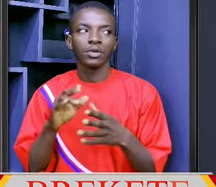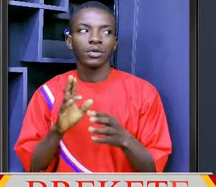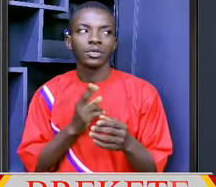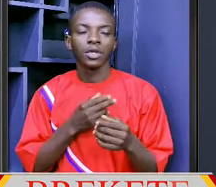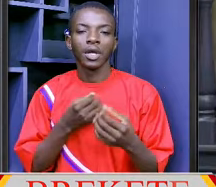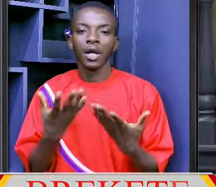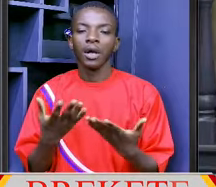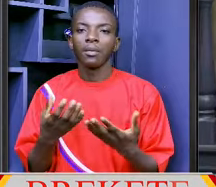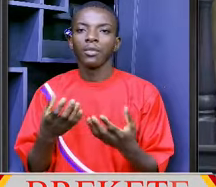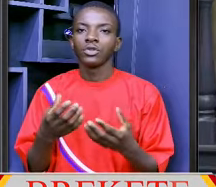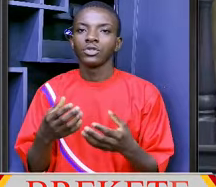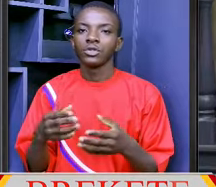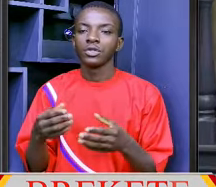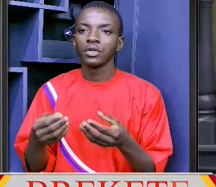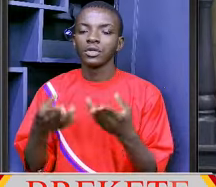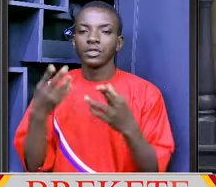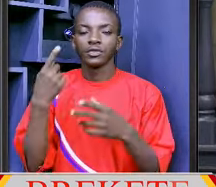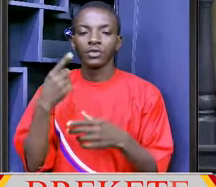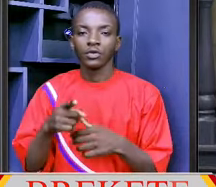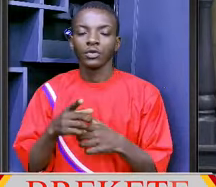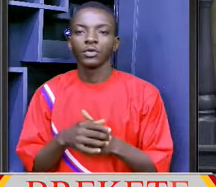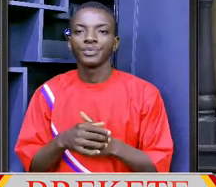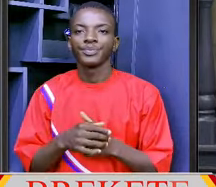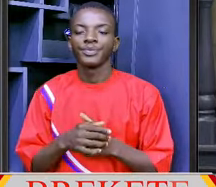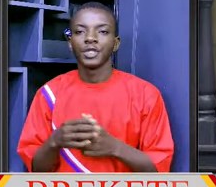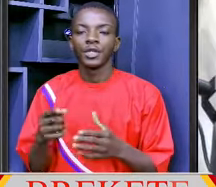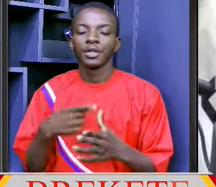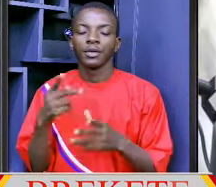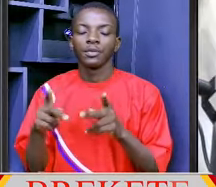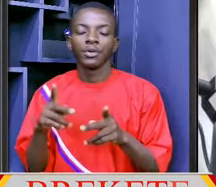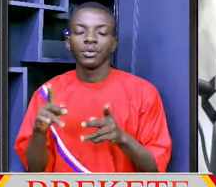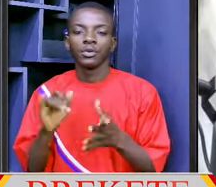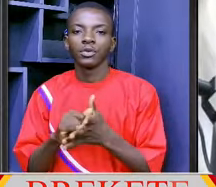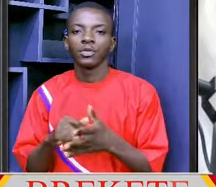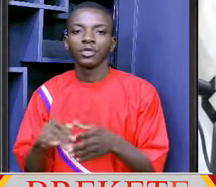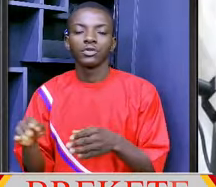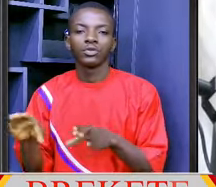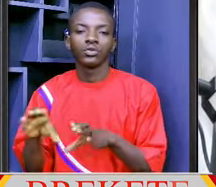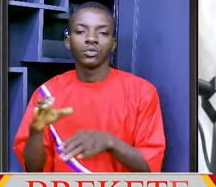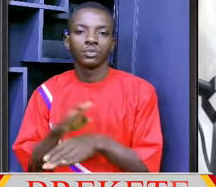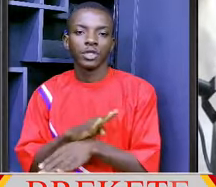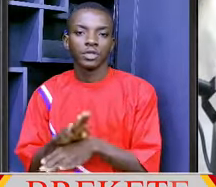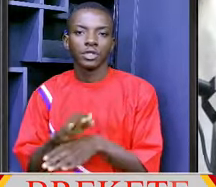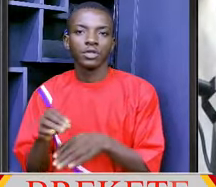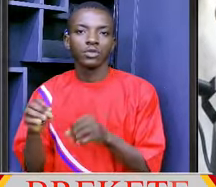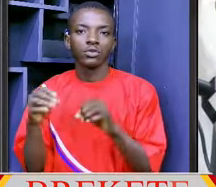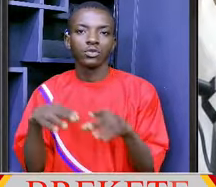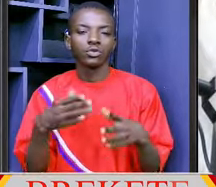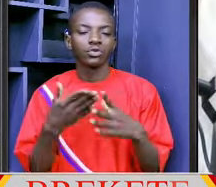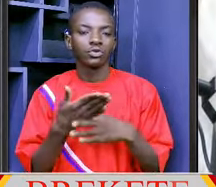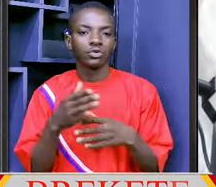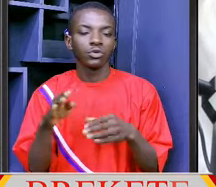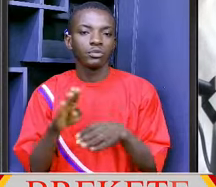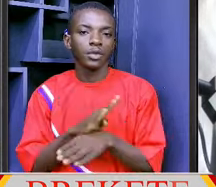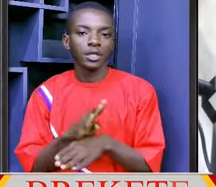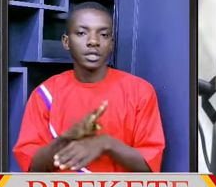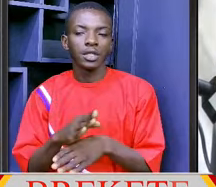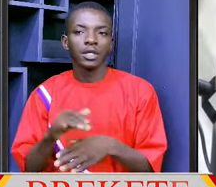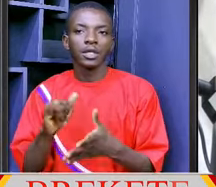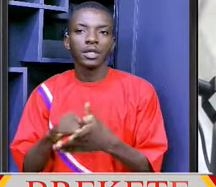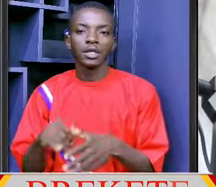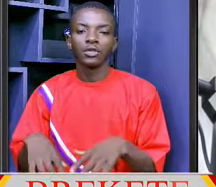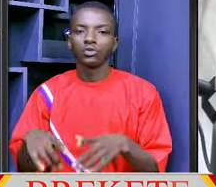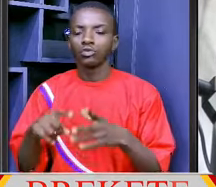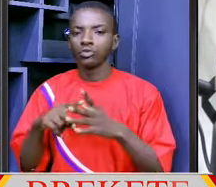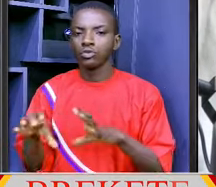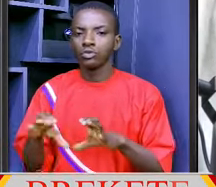how much you they don't raise for you. Then people where they do business go put you through the business where you